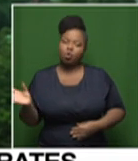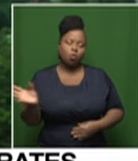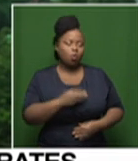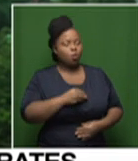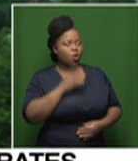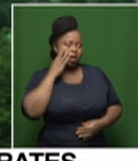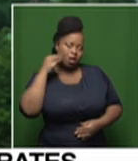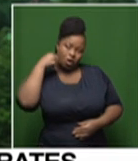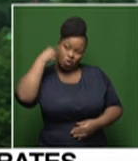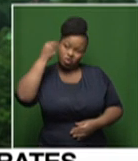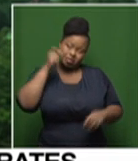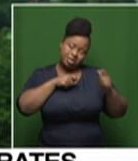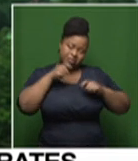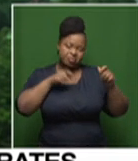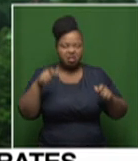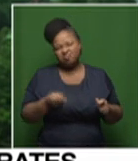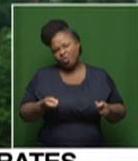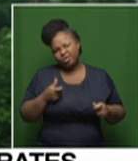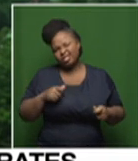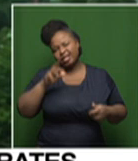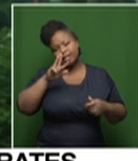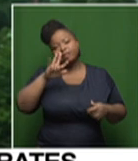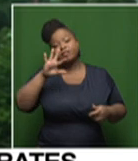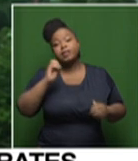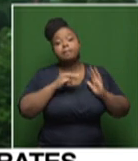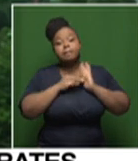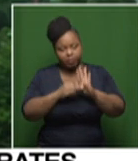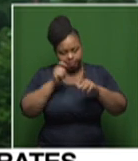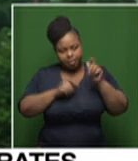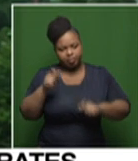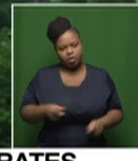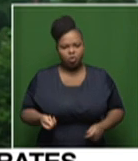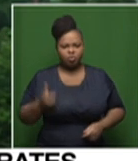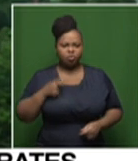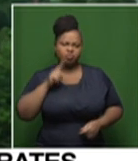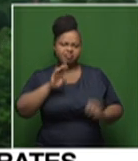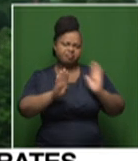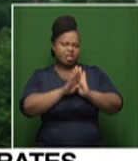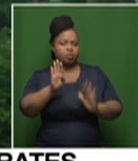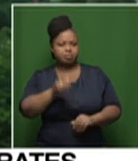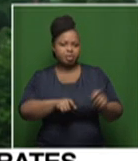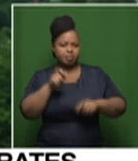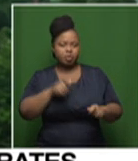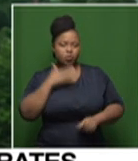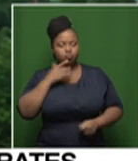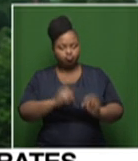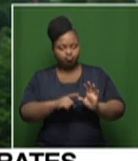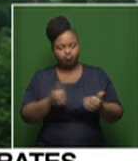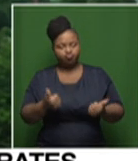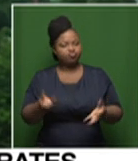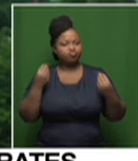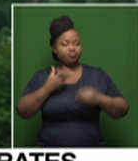adults in the country, and that amounts to about 950 million people. That's about 1 billion people who will be eligible for a